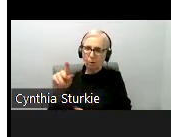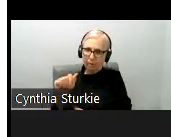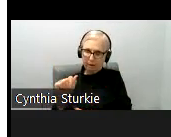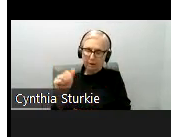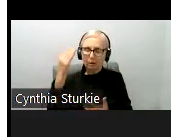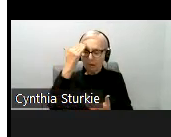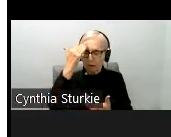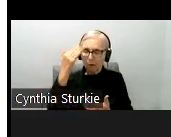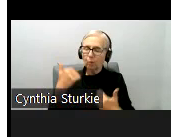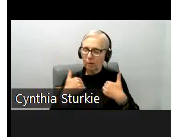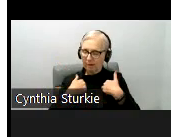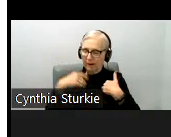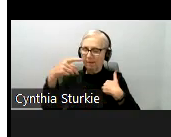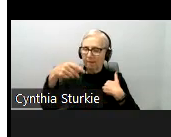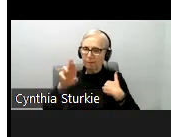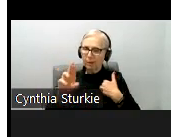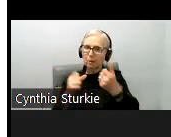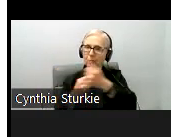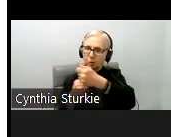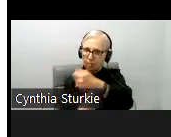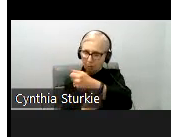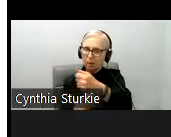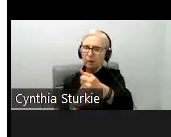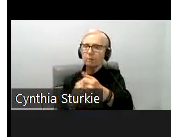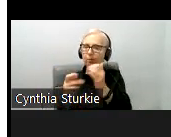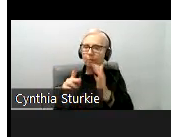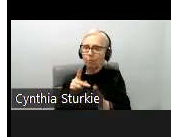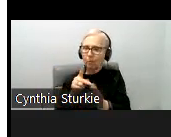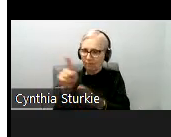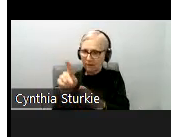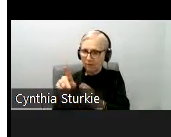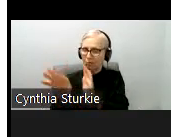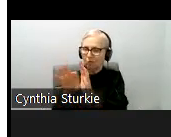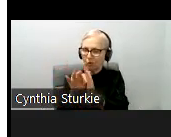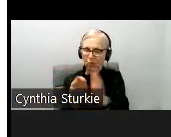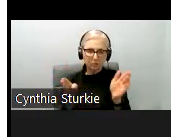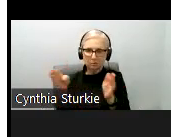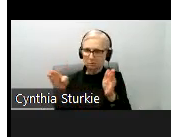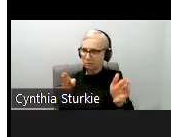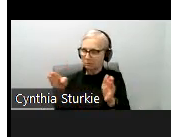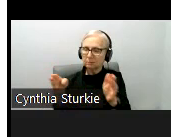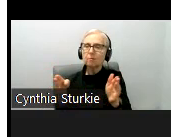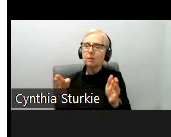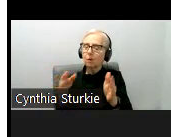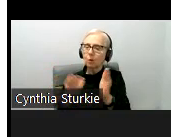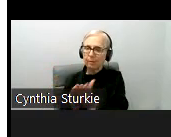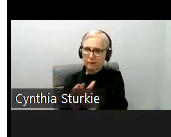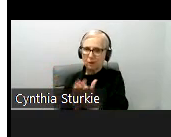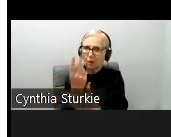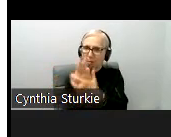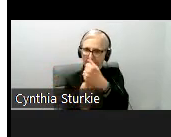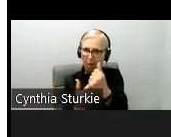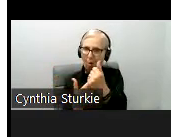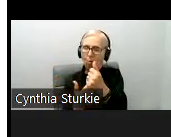that we have peer support professionals in Colorado that have chosen both of those different paths, wanted to make sure that both of those